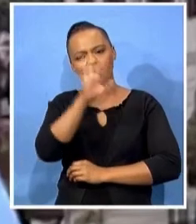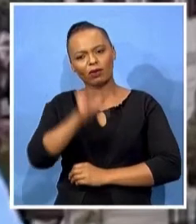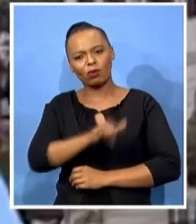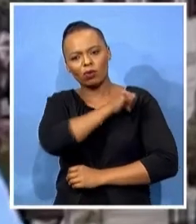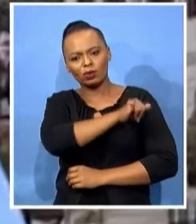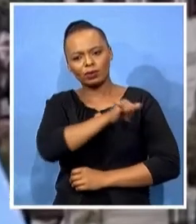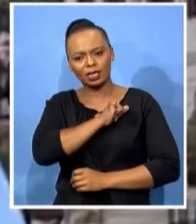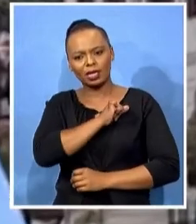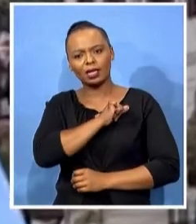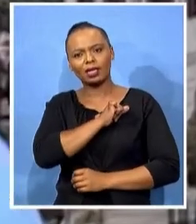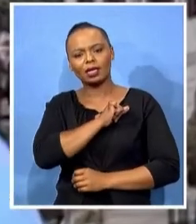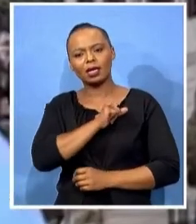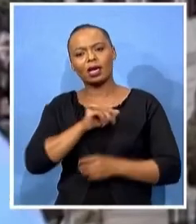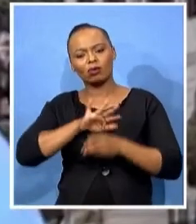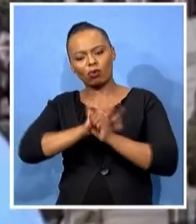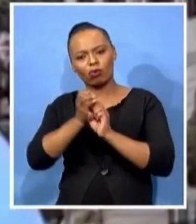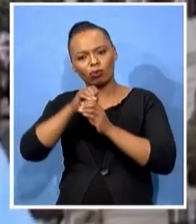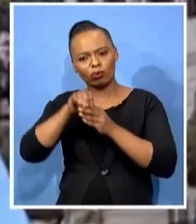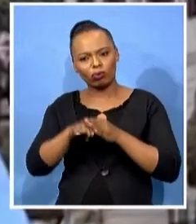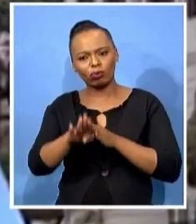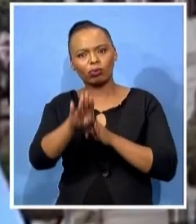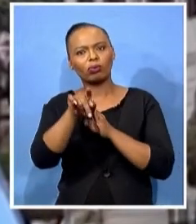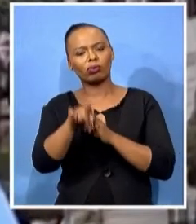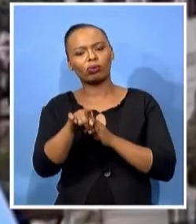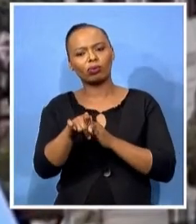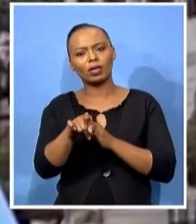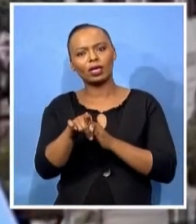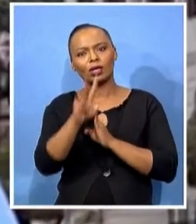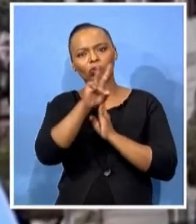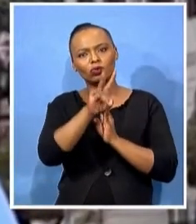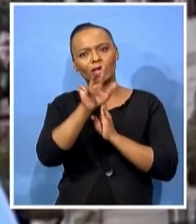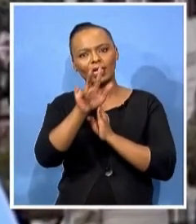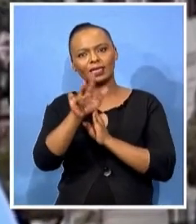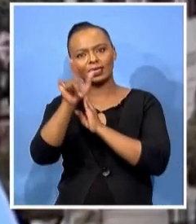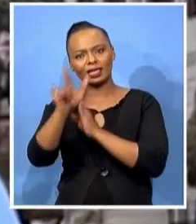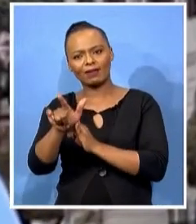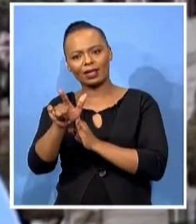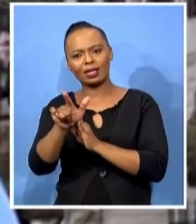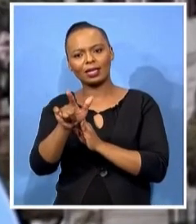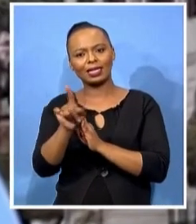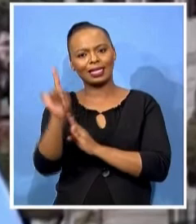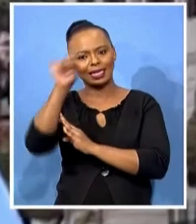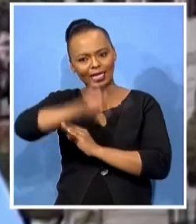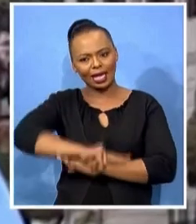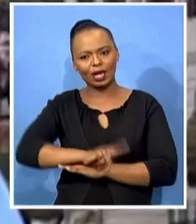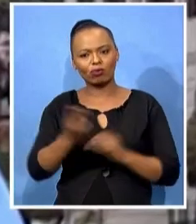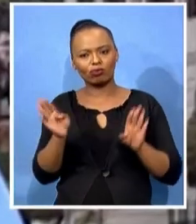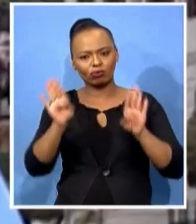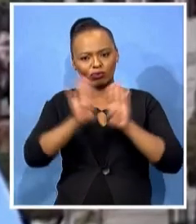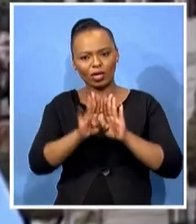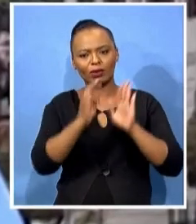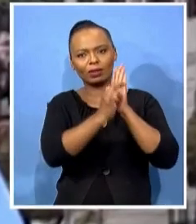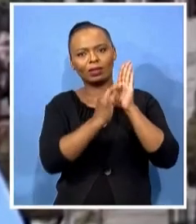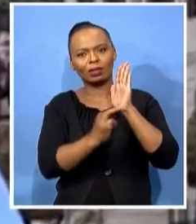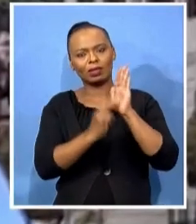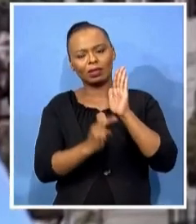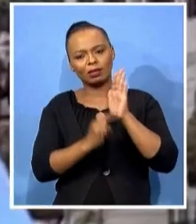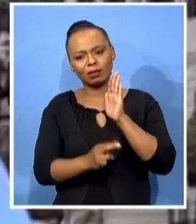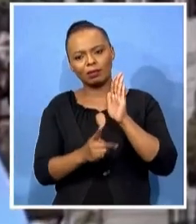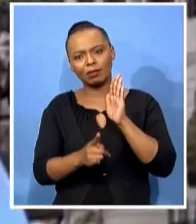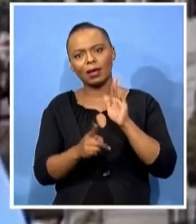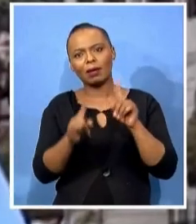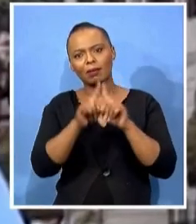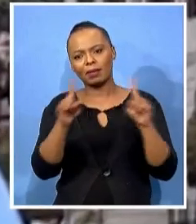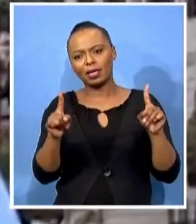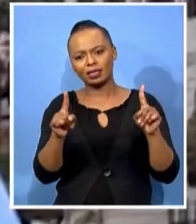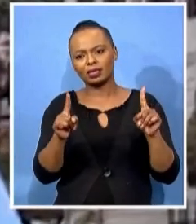day 287 of lockdowns with regulations still in place which don't make sense at all. And